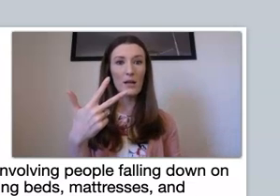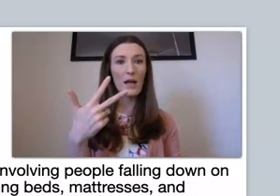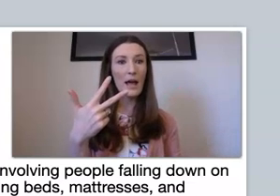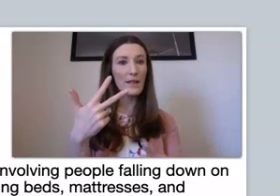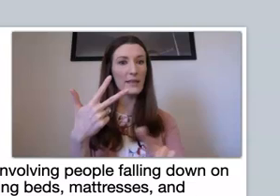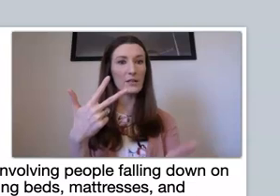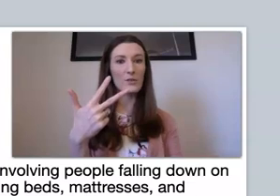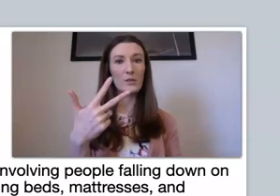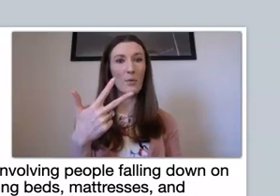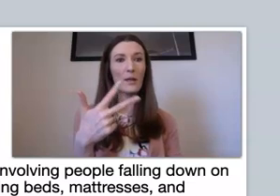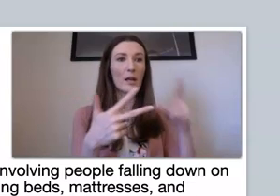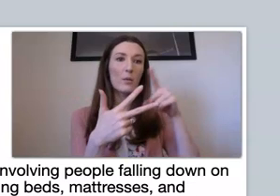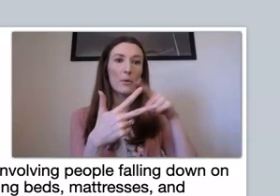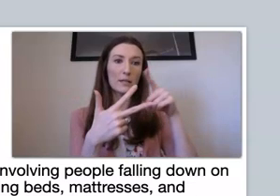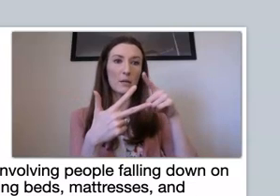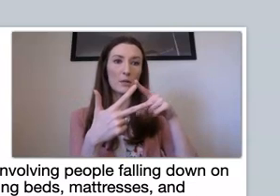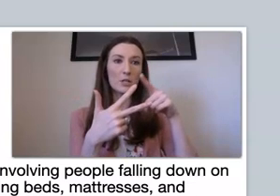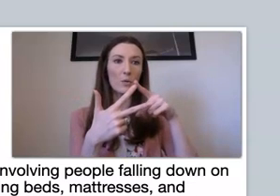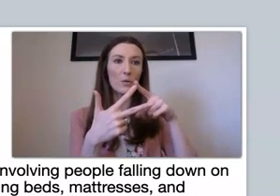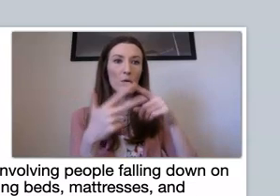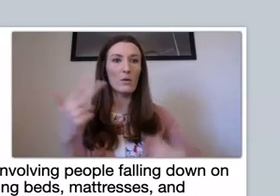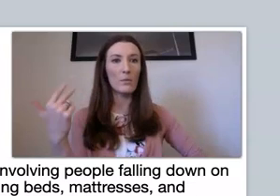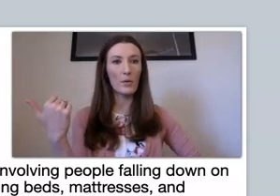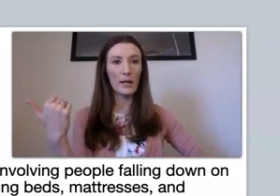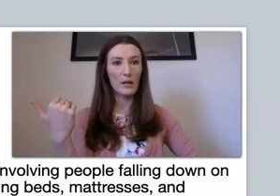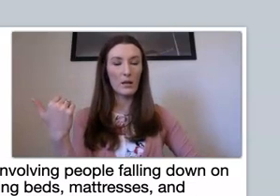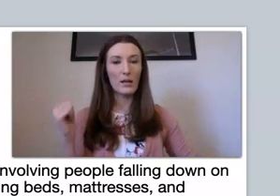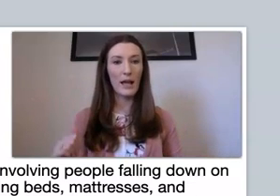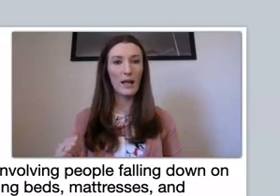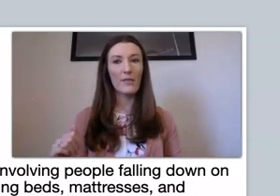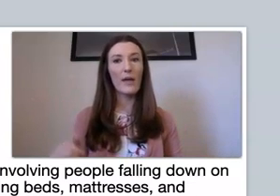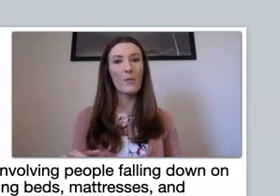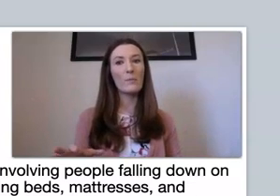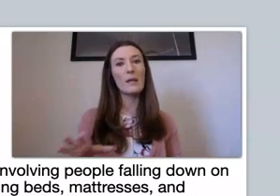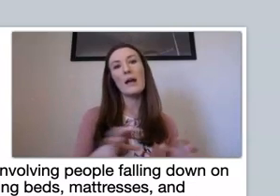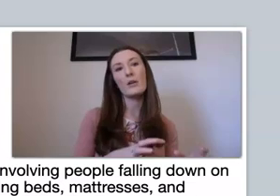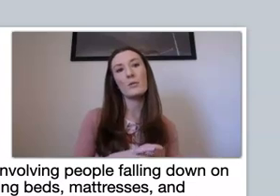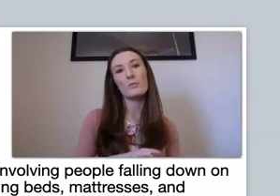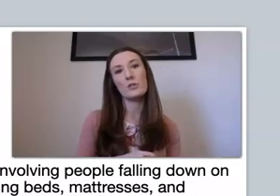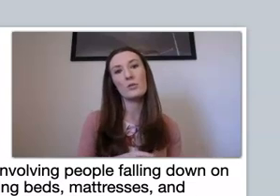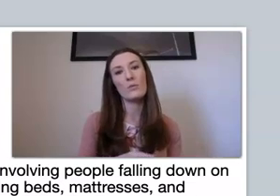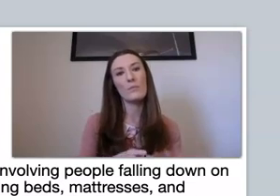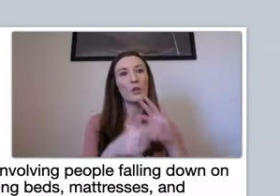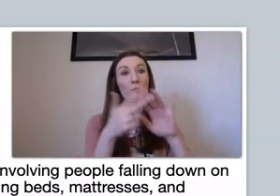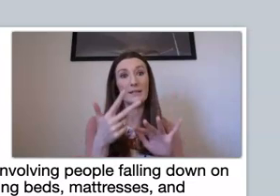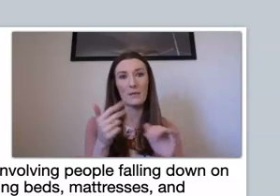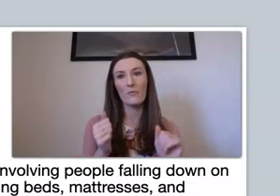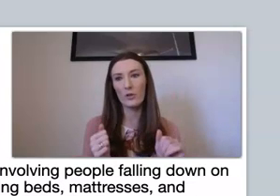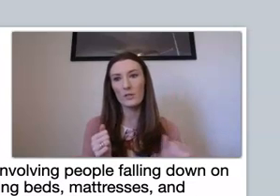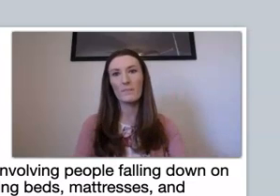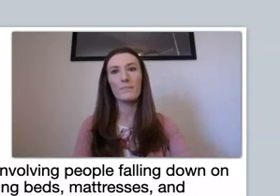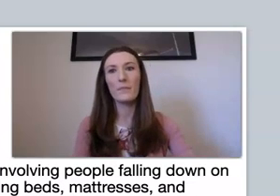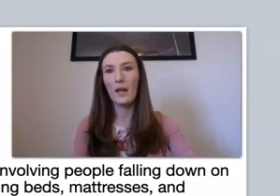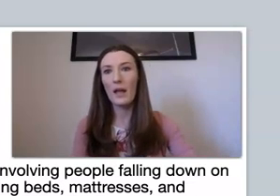back, and then the answer is Napoleon. You point to number 2, Napoleon. Okay, that would be how you list